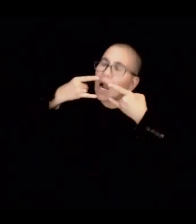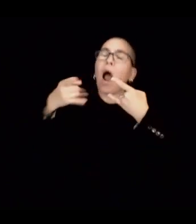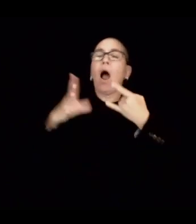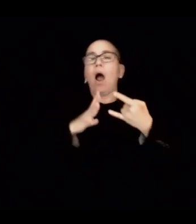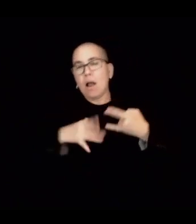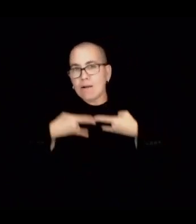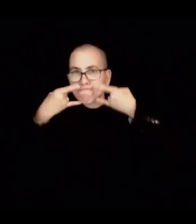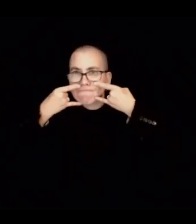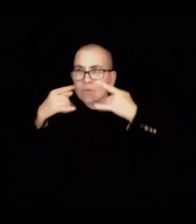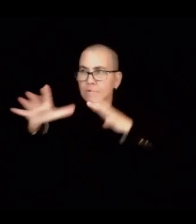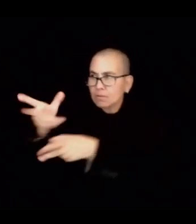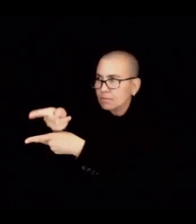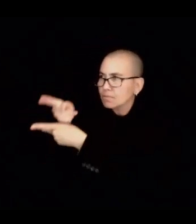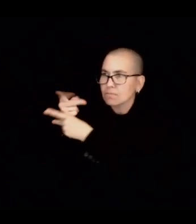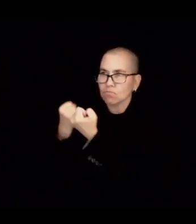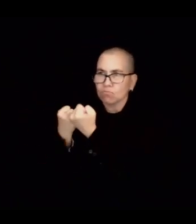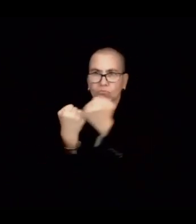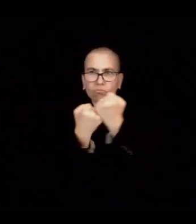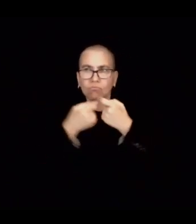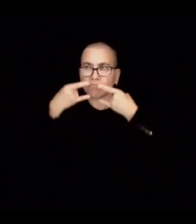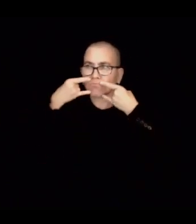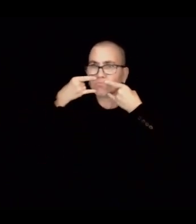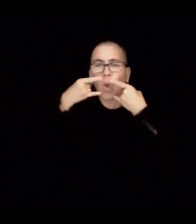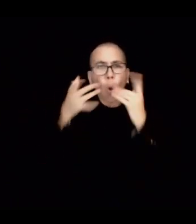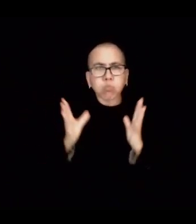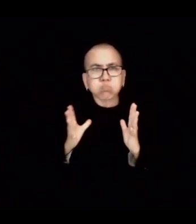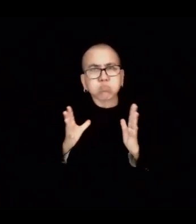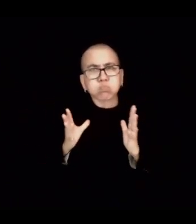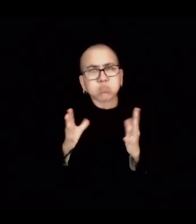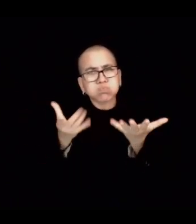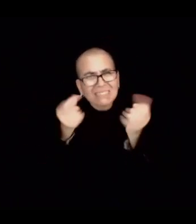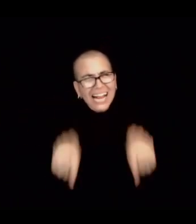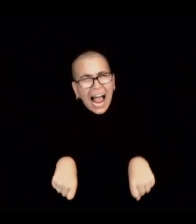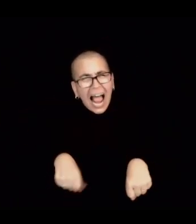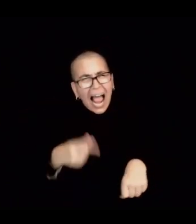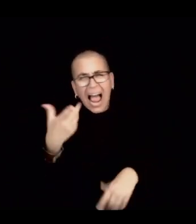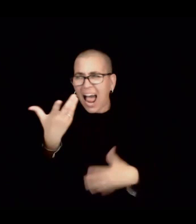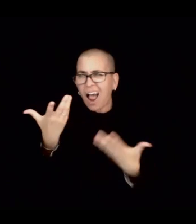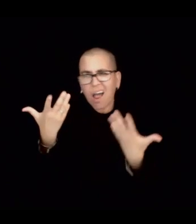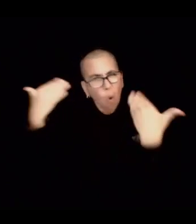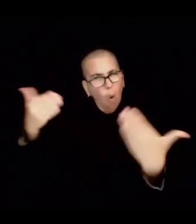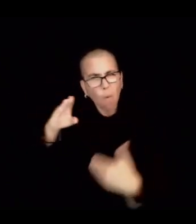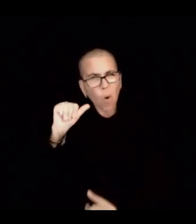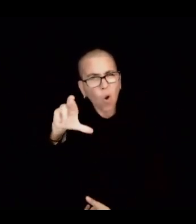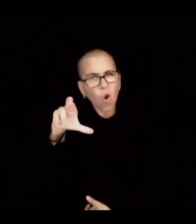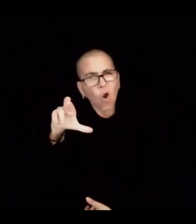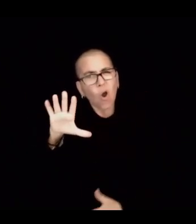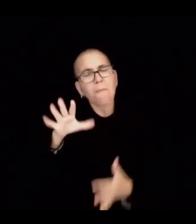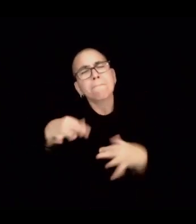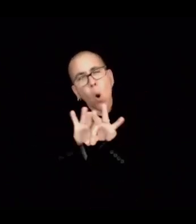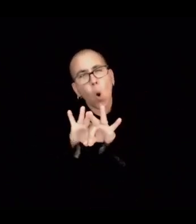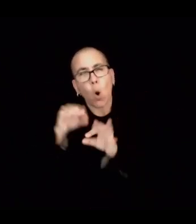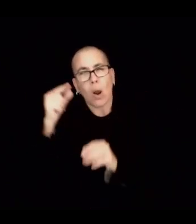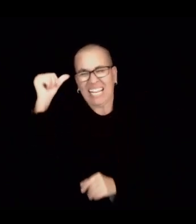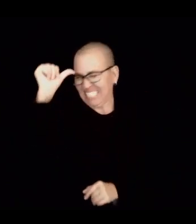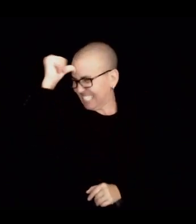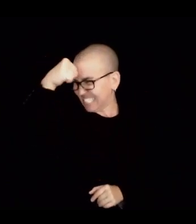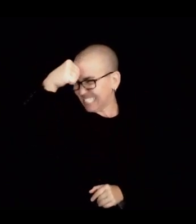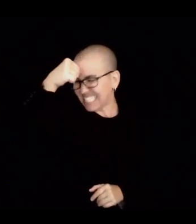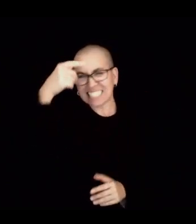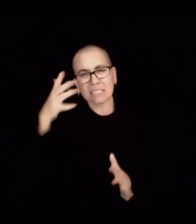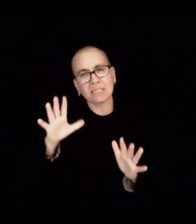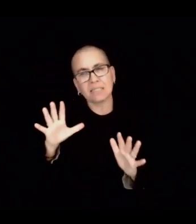be at a bar and, have a drink, but you need to make sure that it's not